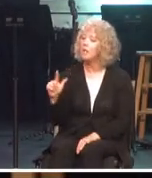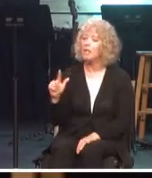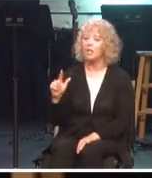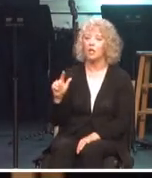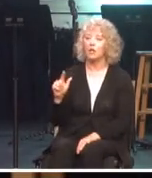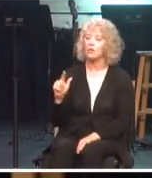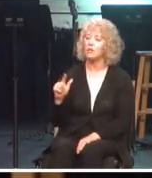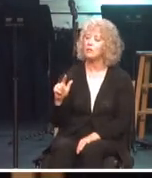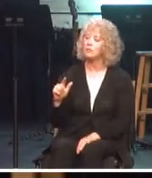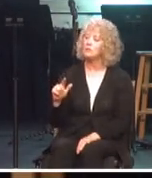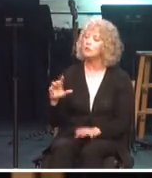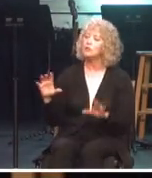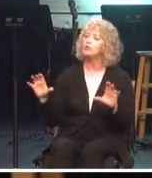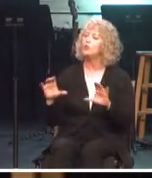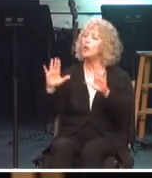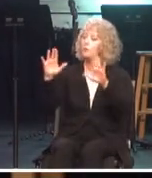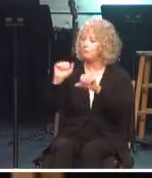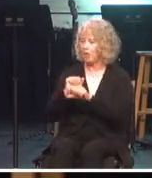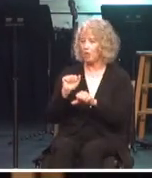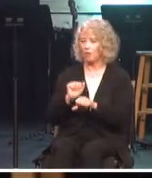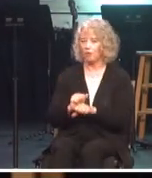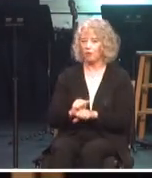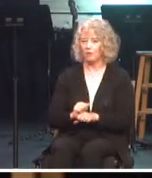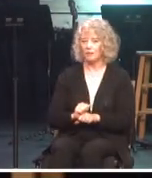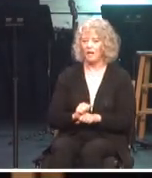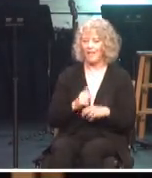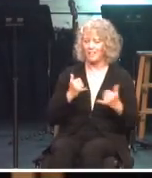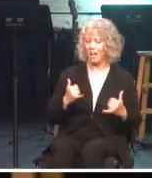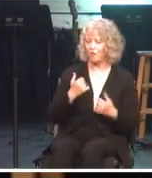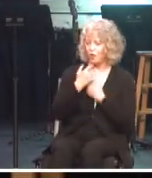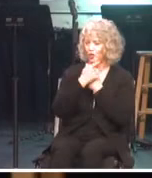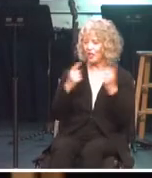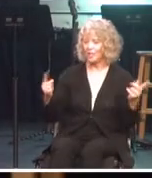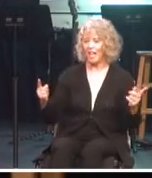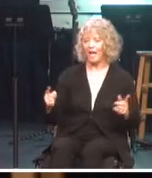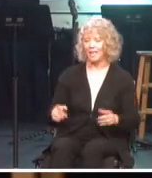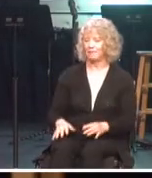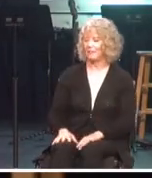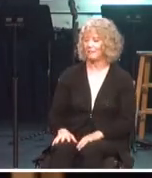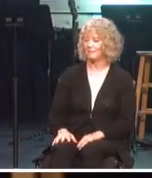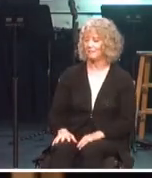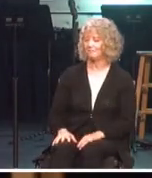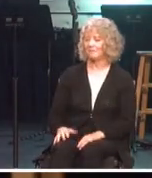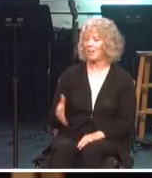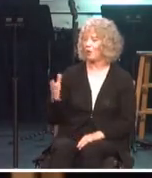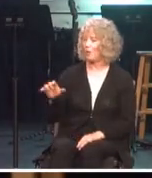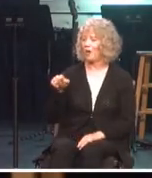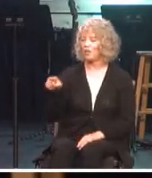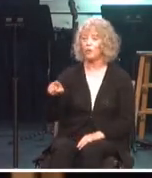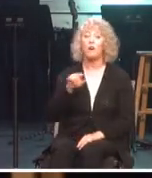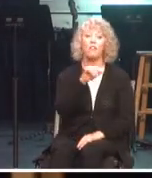than a mere man, but this is what they're saying. This is just the foolishness of rejecting Jesus.